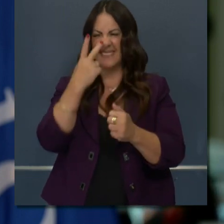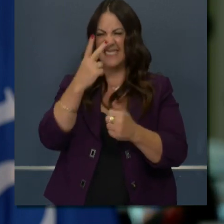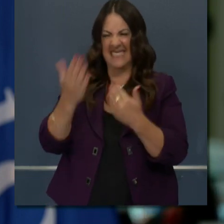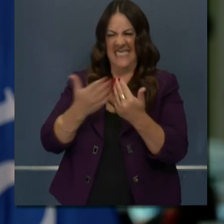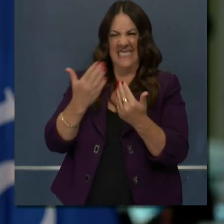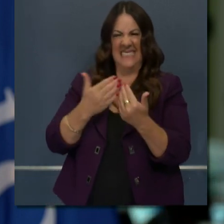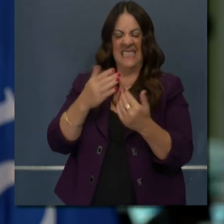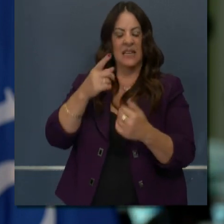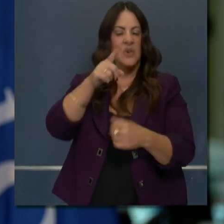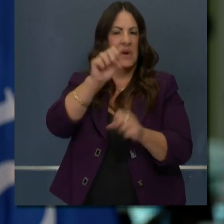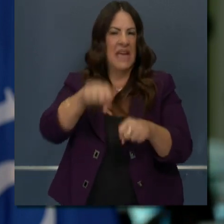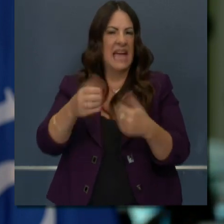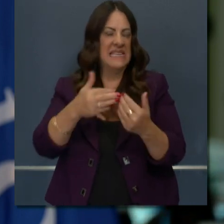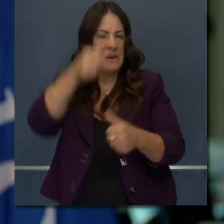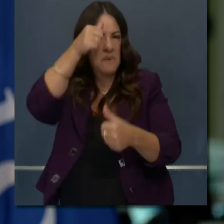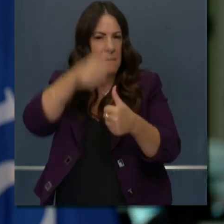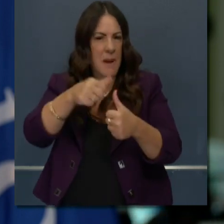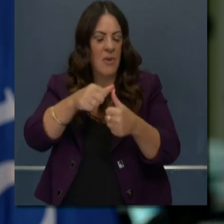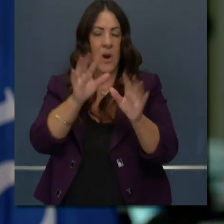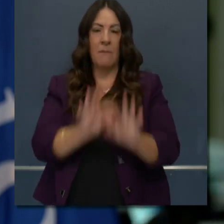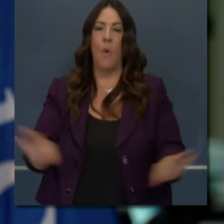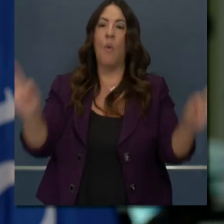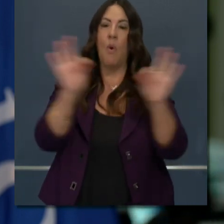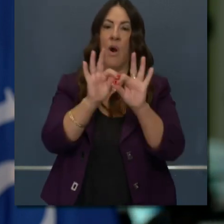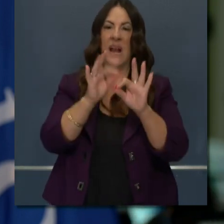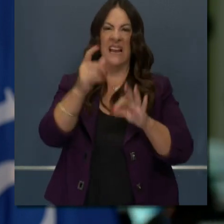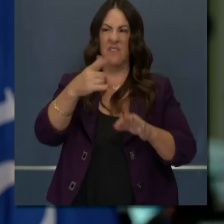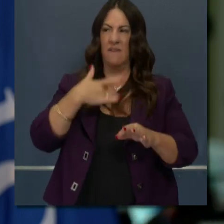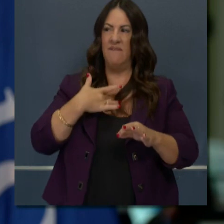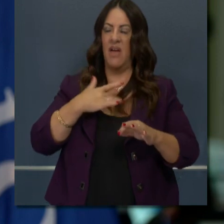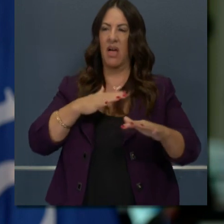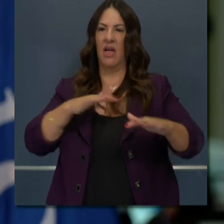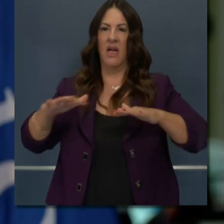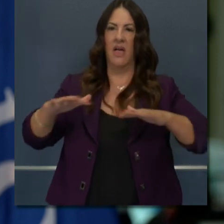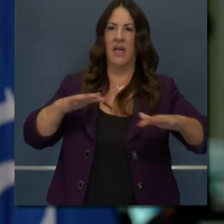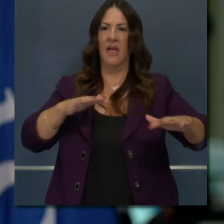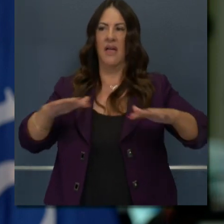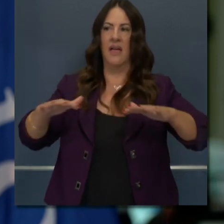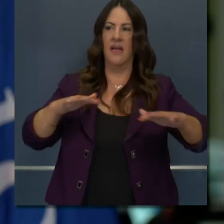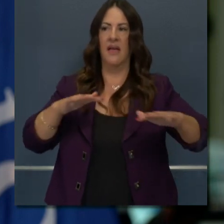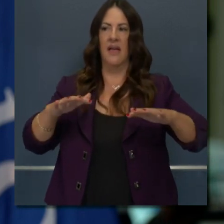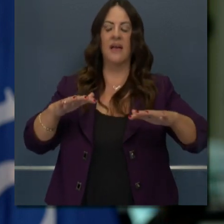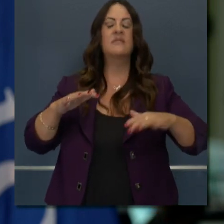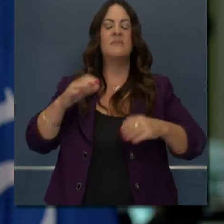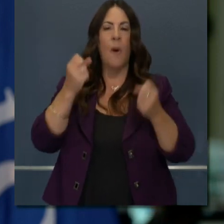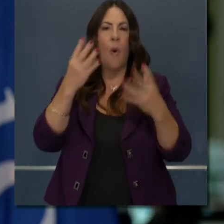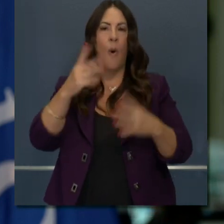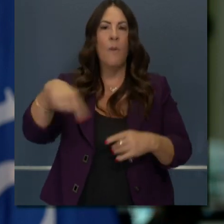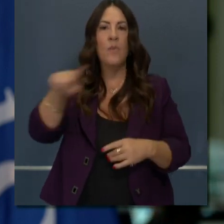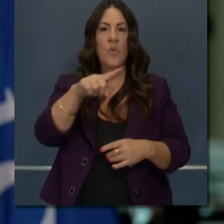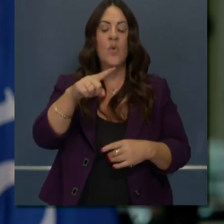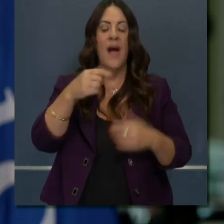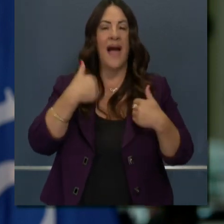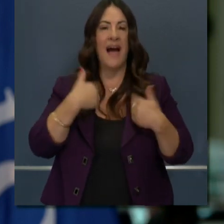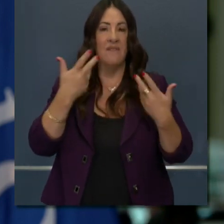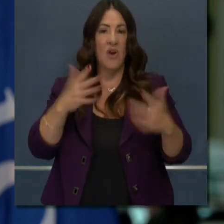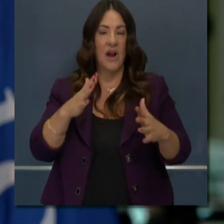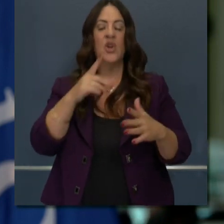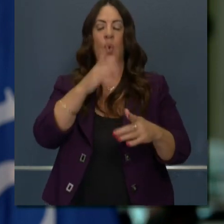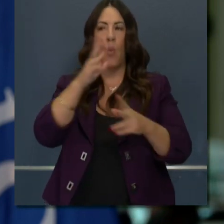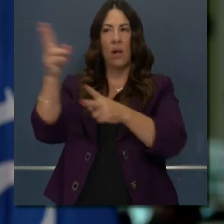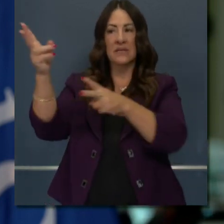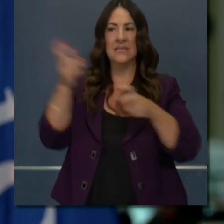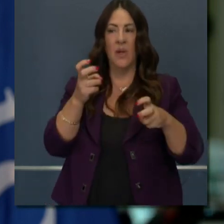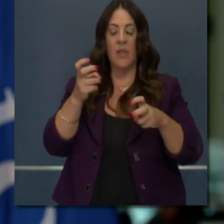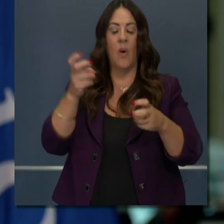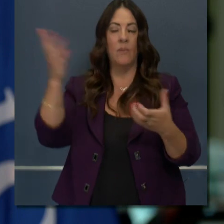easy to remember and very important if you do feel shaking. Hopefully many of you have or will be downloading the app,